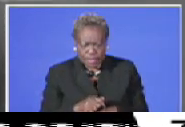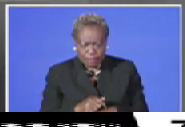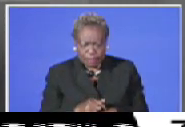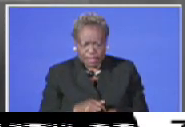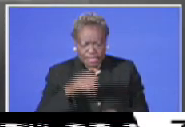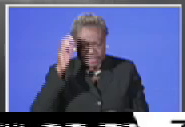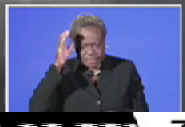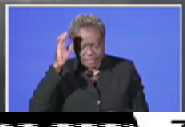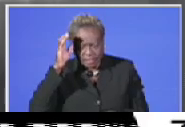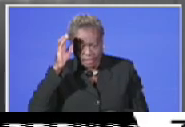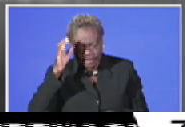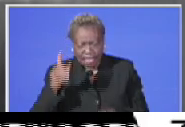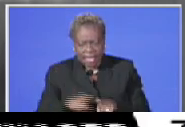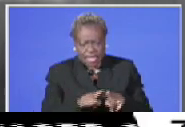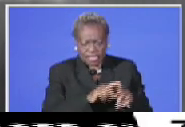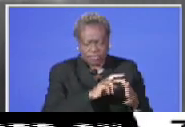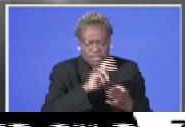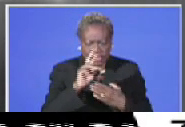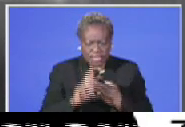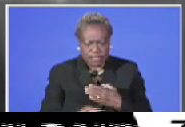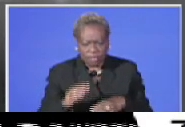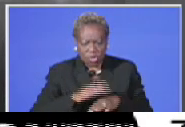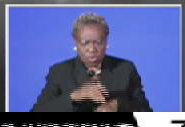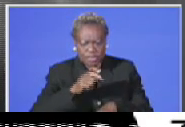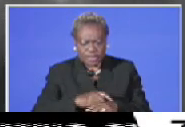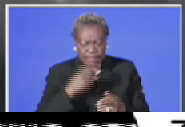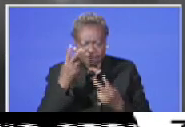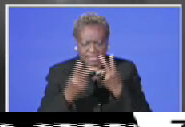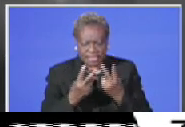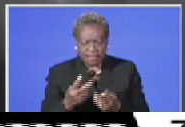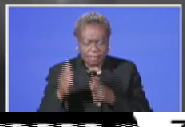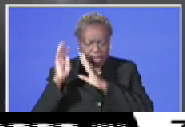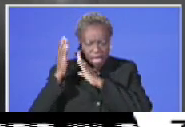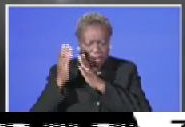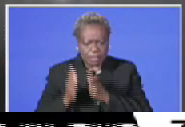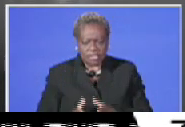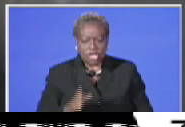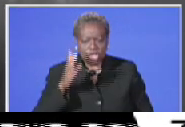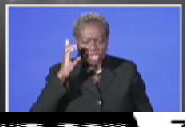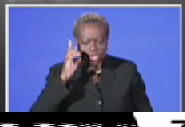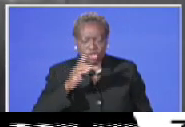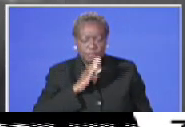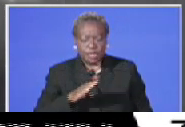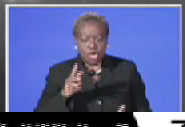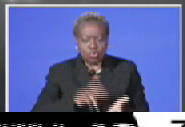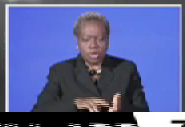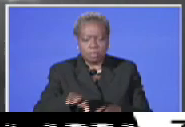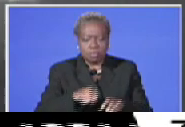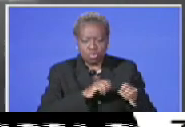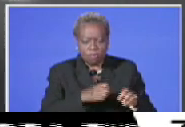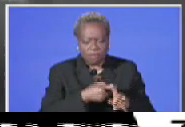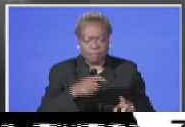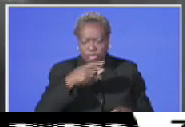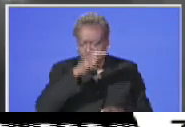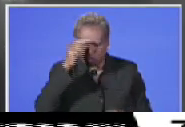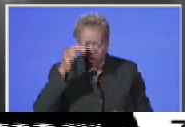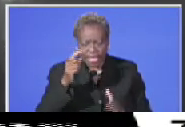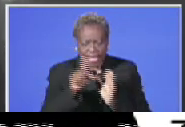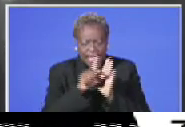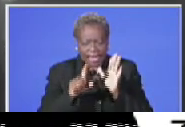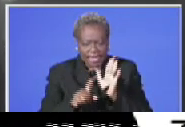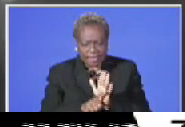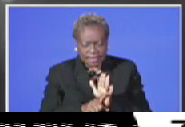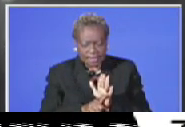whether the results of the on-site visit and whether the Bahamas should be removed from their grey list, was